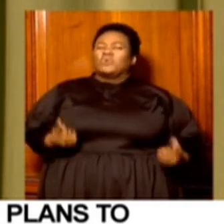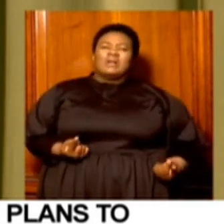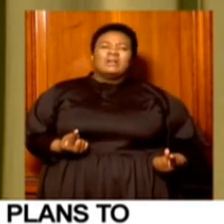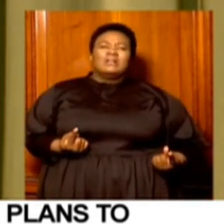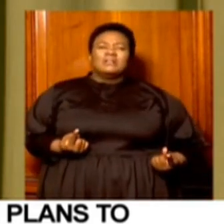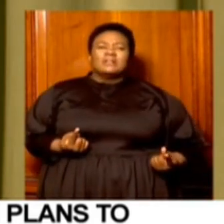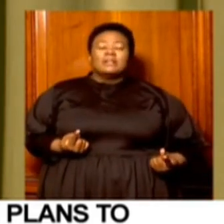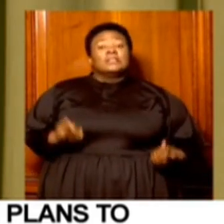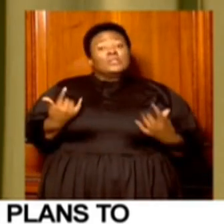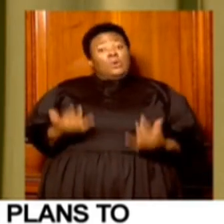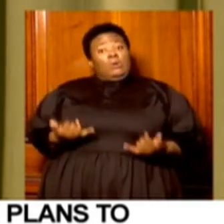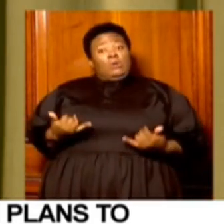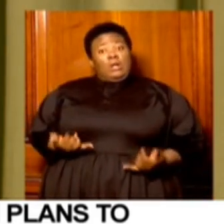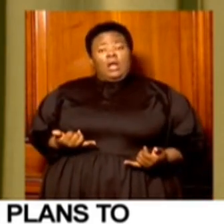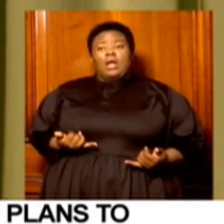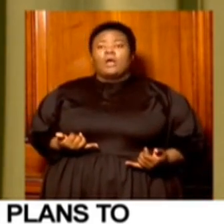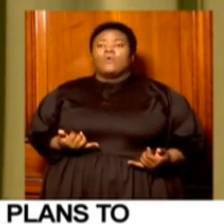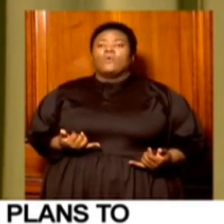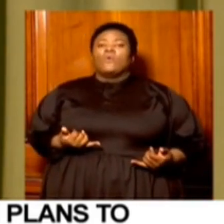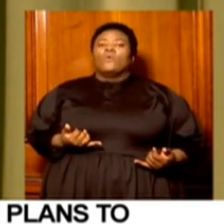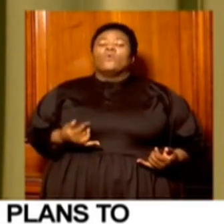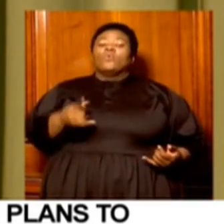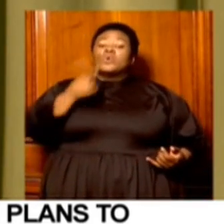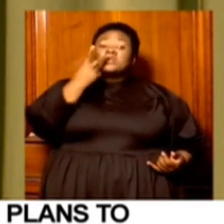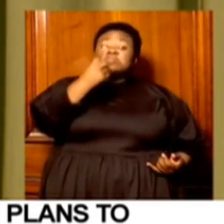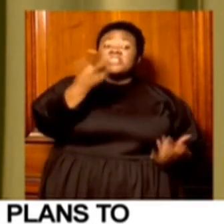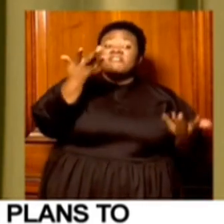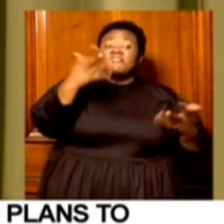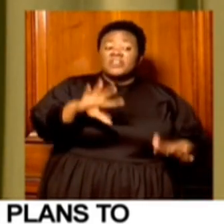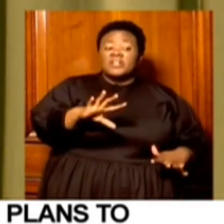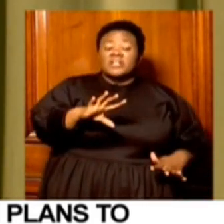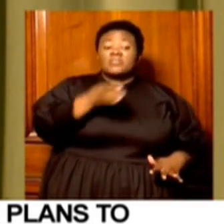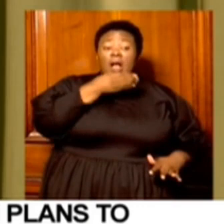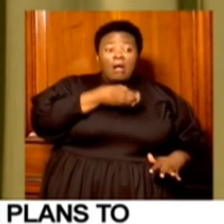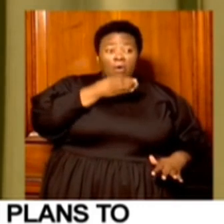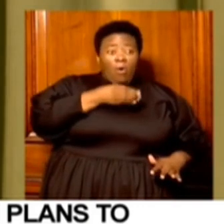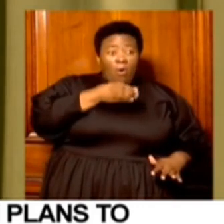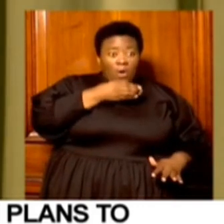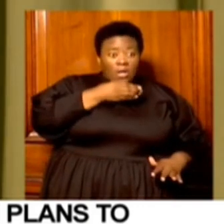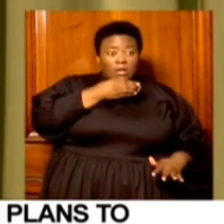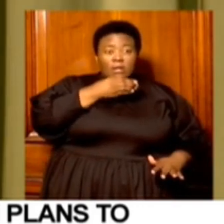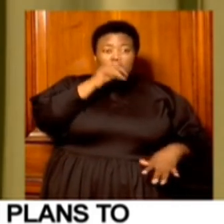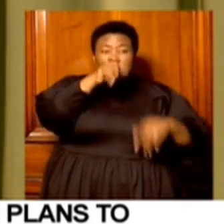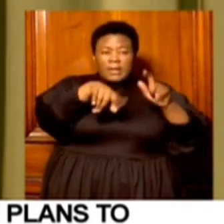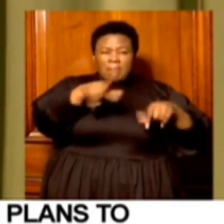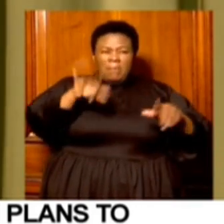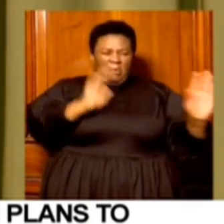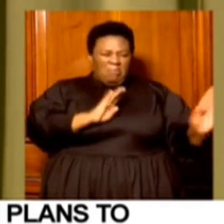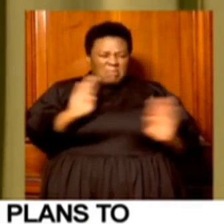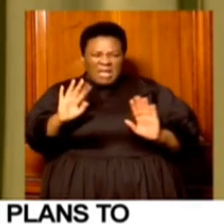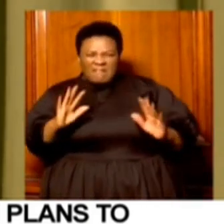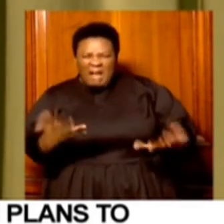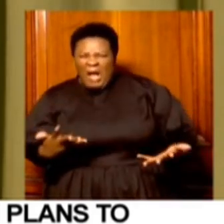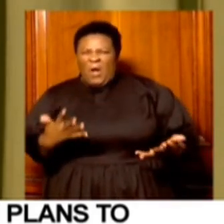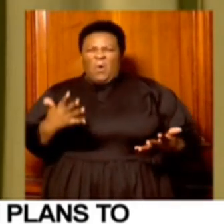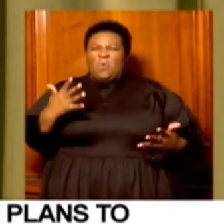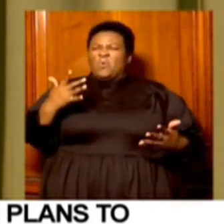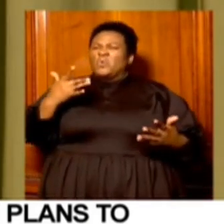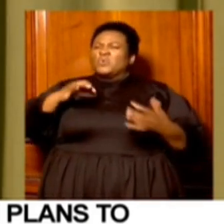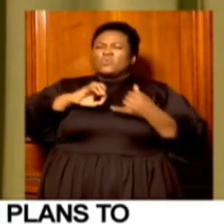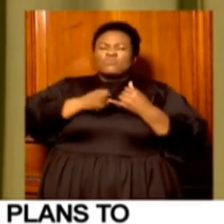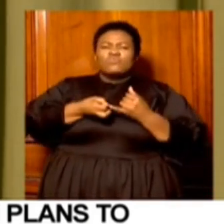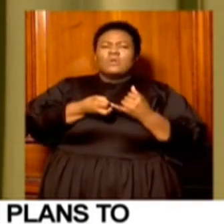we have now at least had a taste of seeing what alcohol can do, rather than talking about theory and fighting